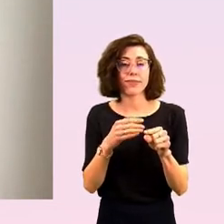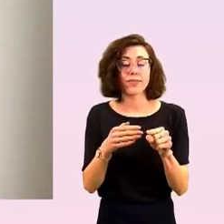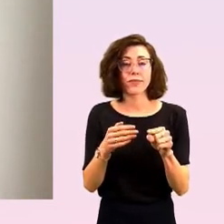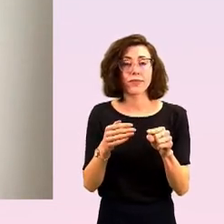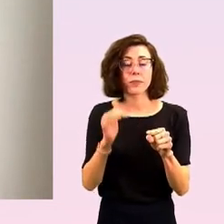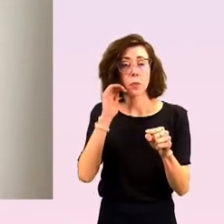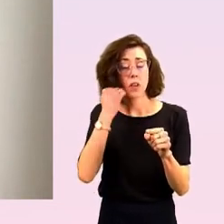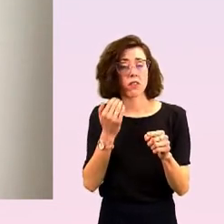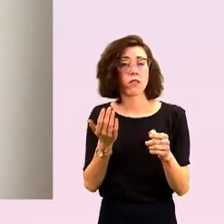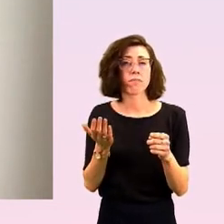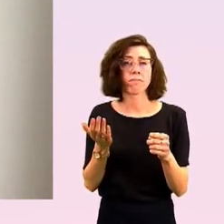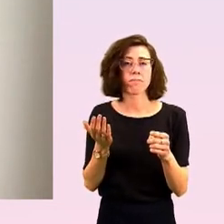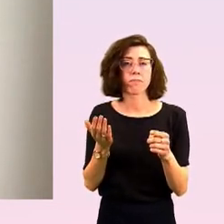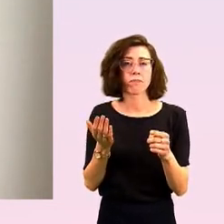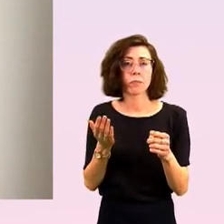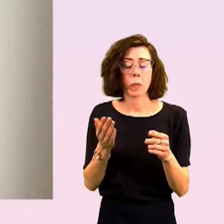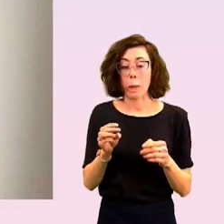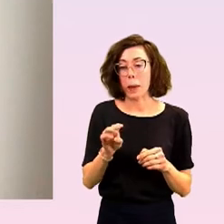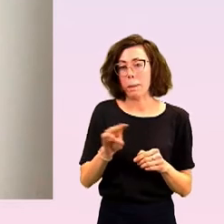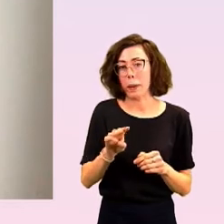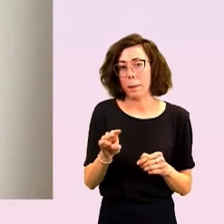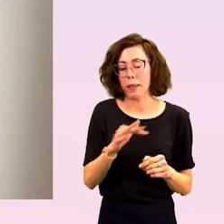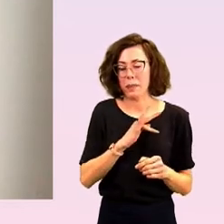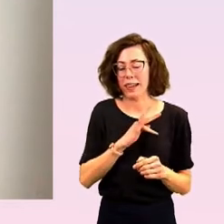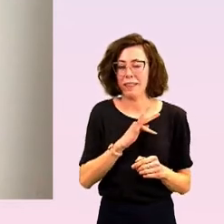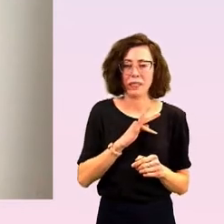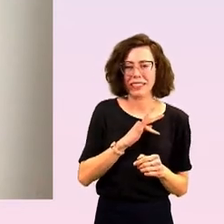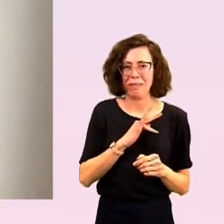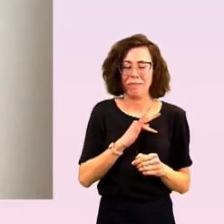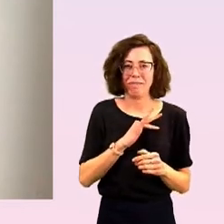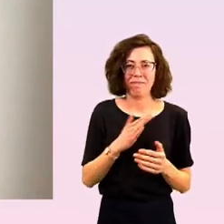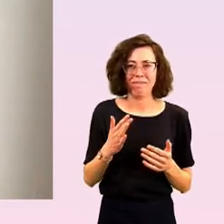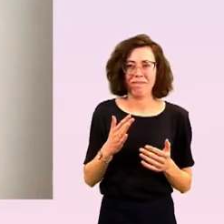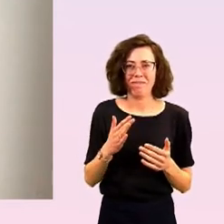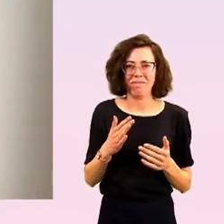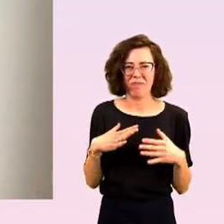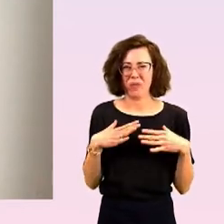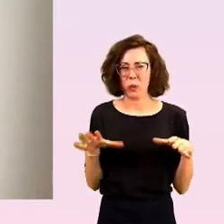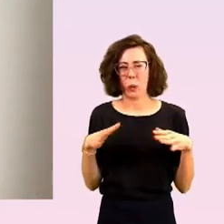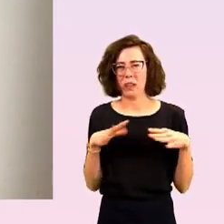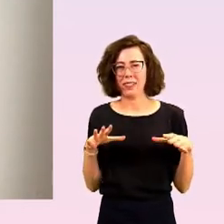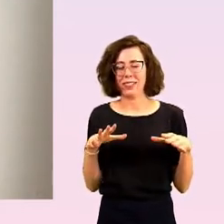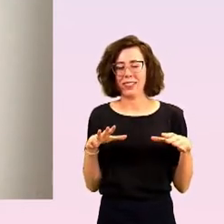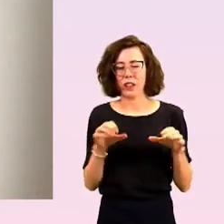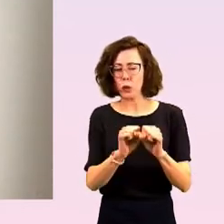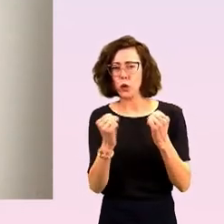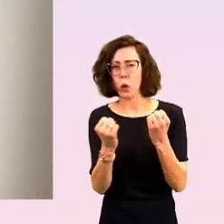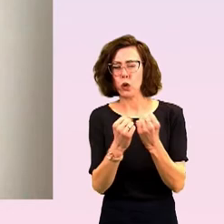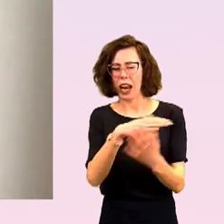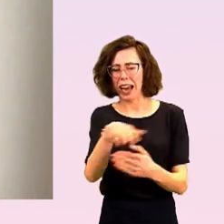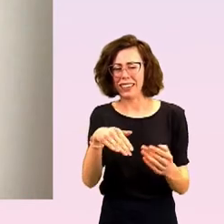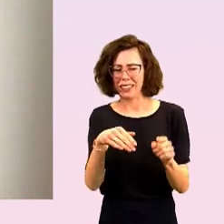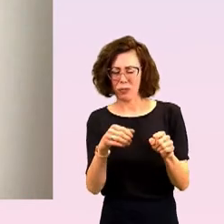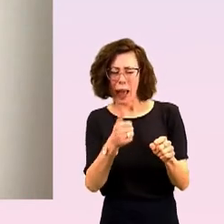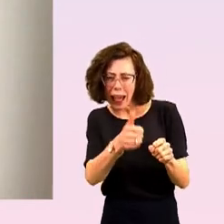people might be reluctant, for example, or not interested in actually socializing around places where alcohol is